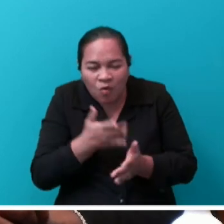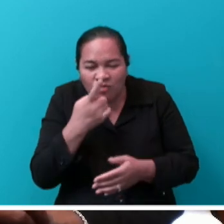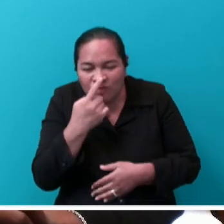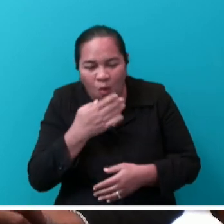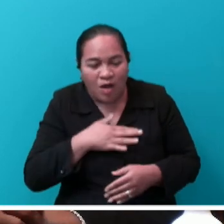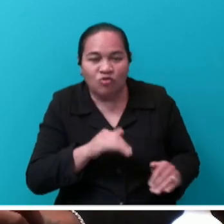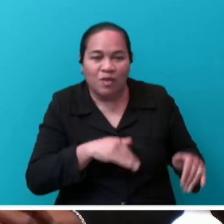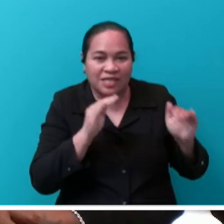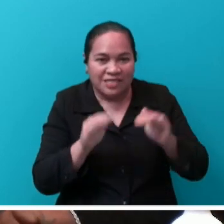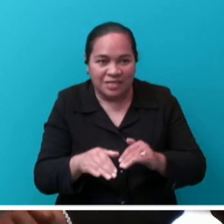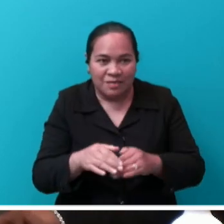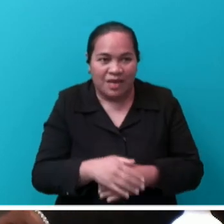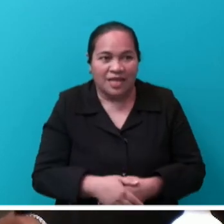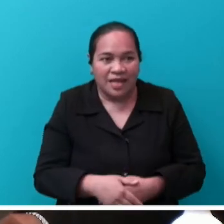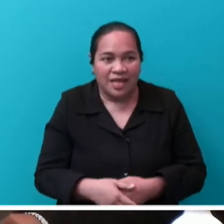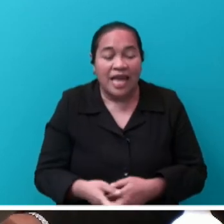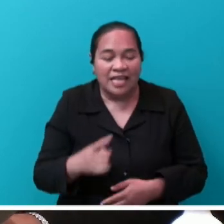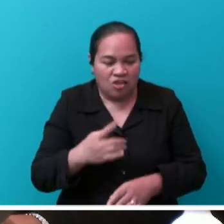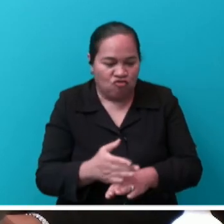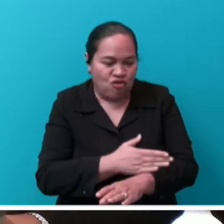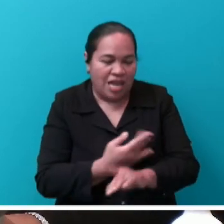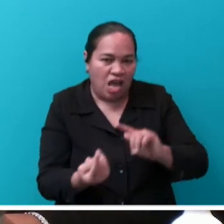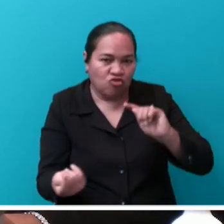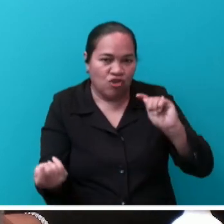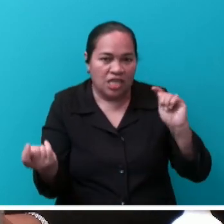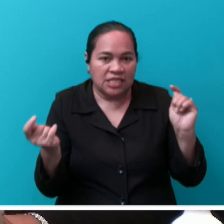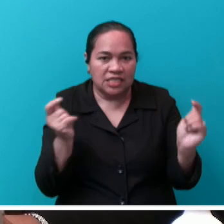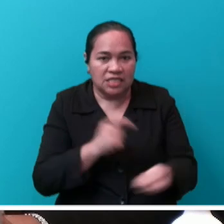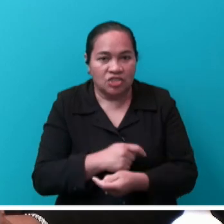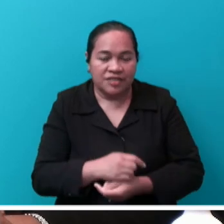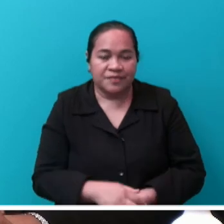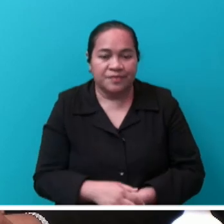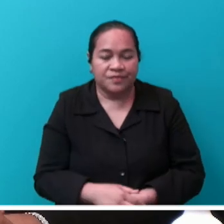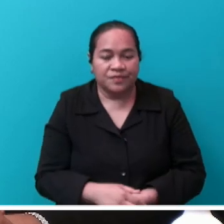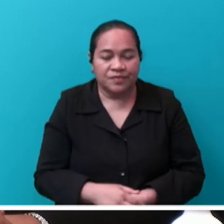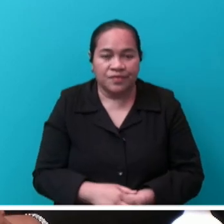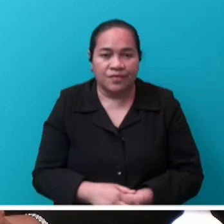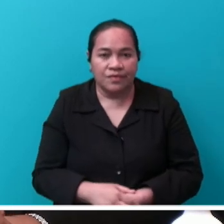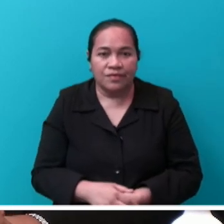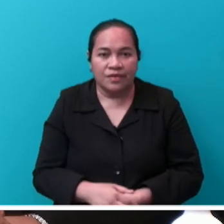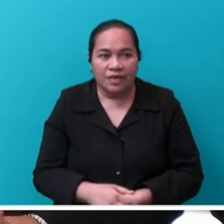participate in our green transition. Of course, Honorable Speaker,